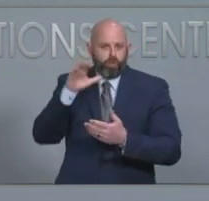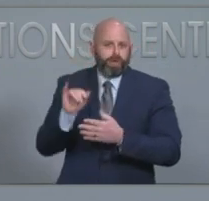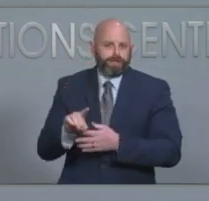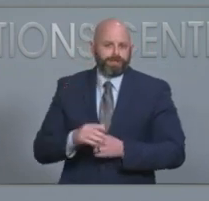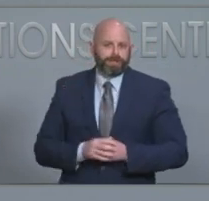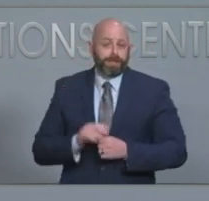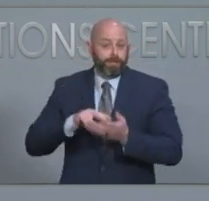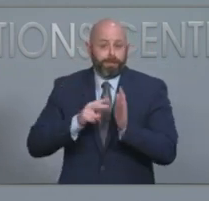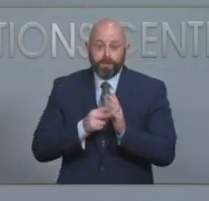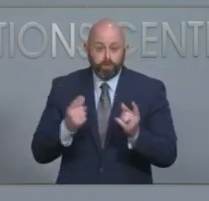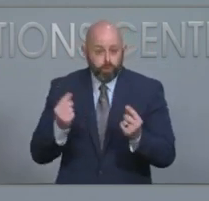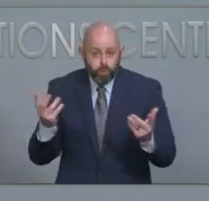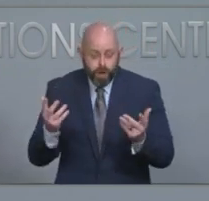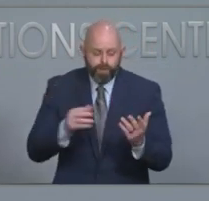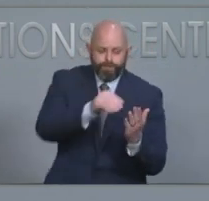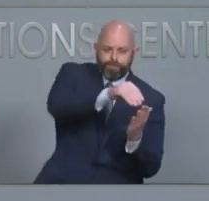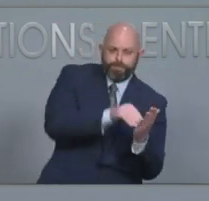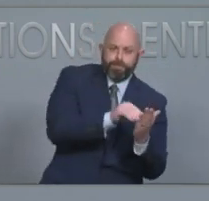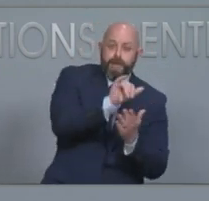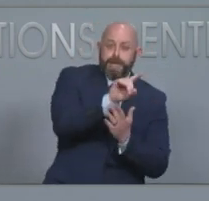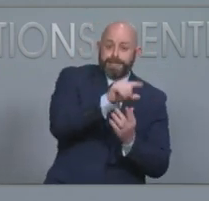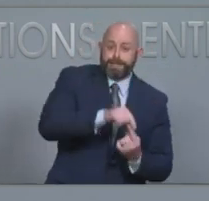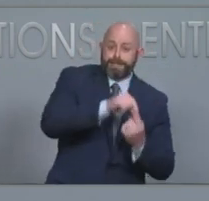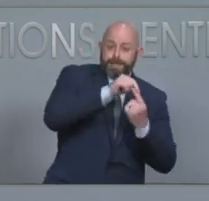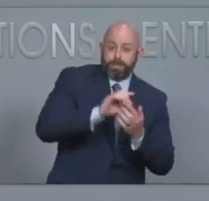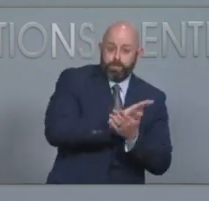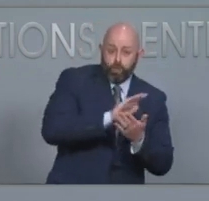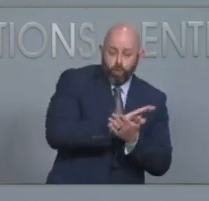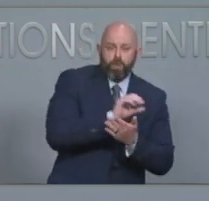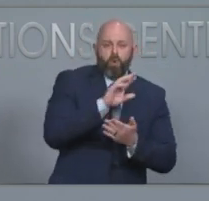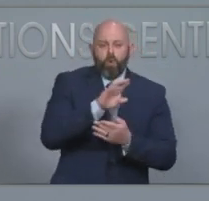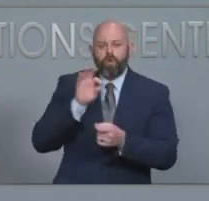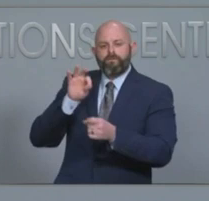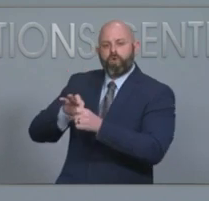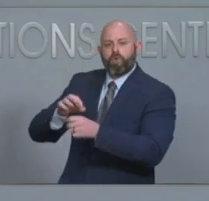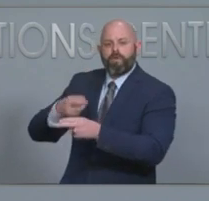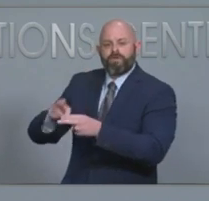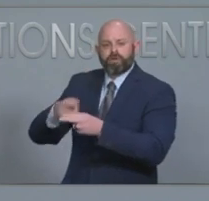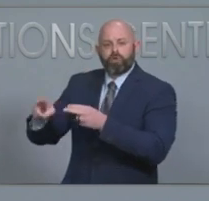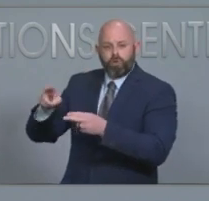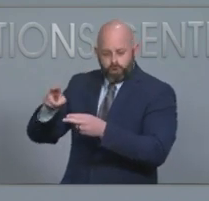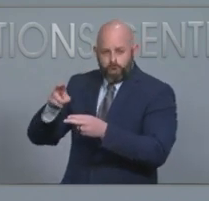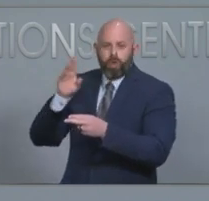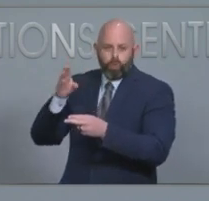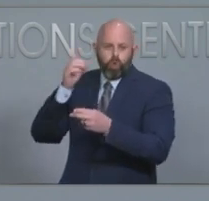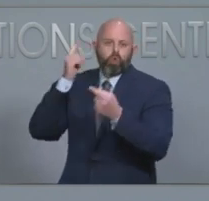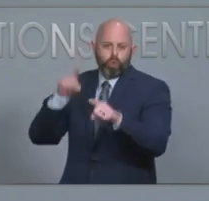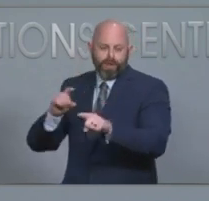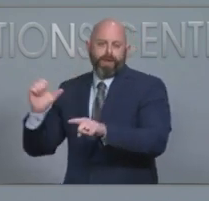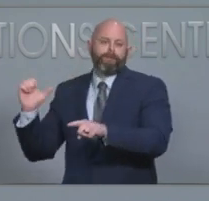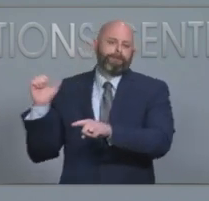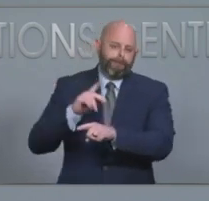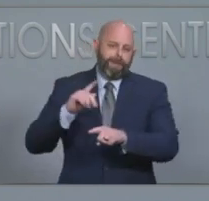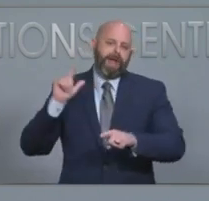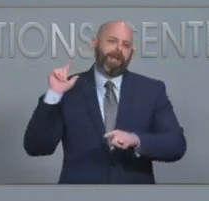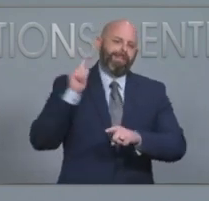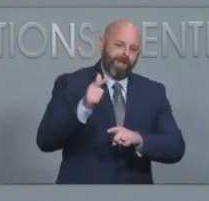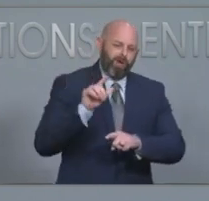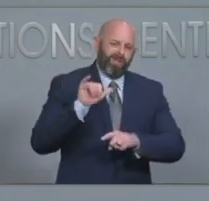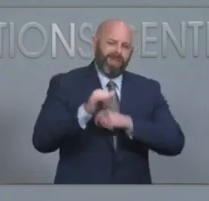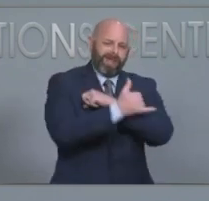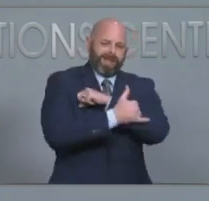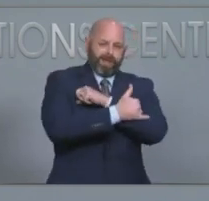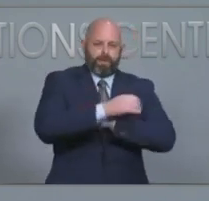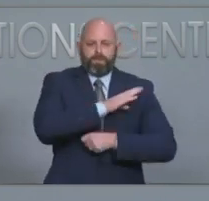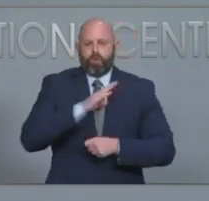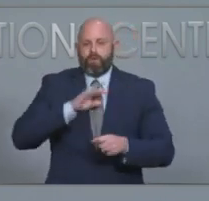either filled out an ID exception form or they voted a provisional ballot and agreed to return to the County Board of Election